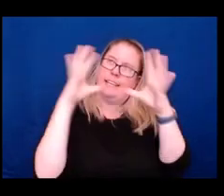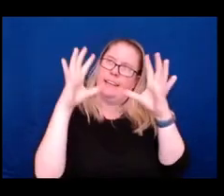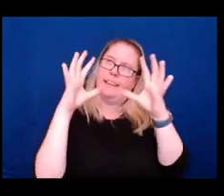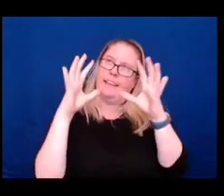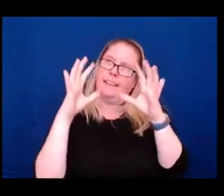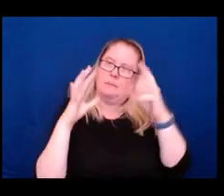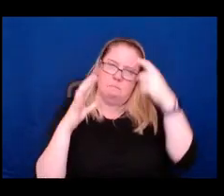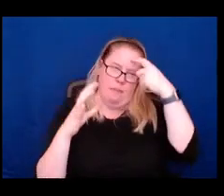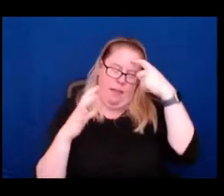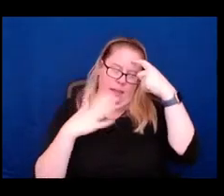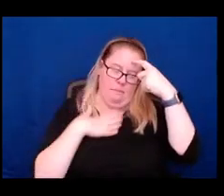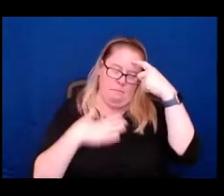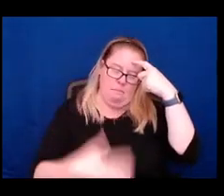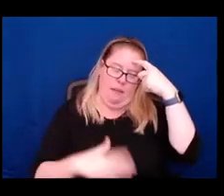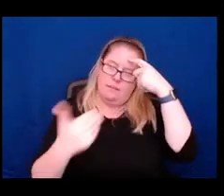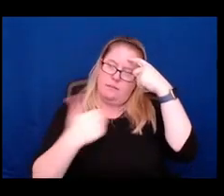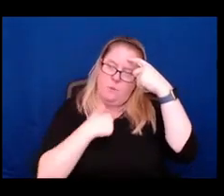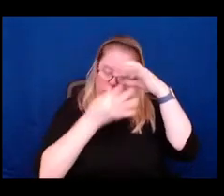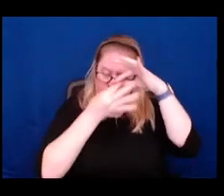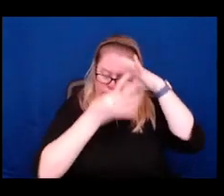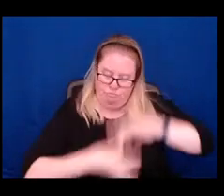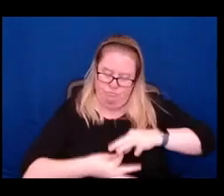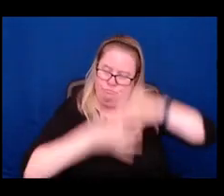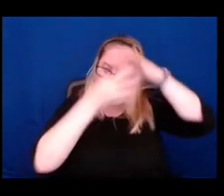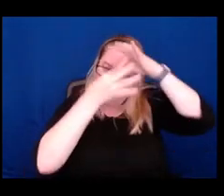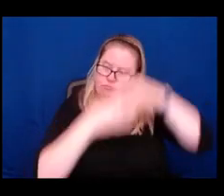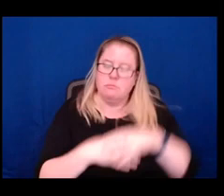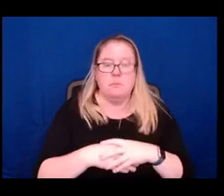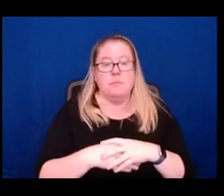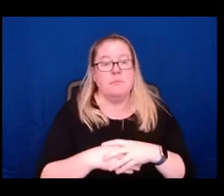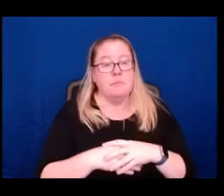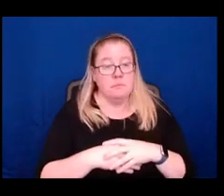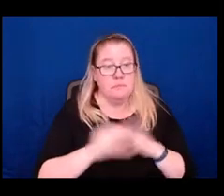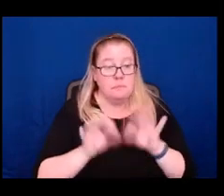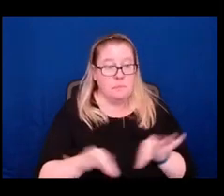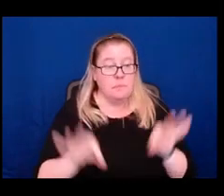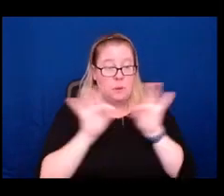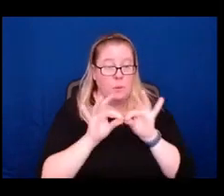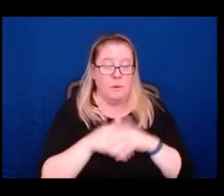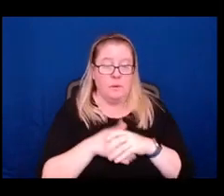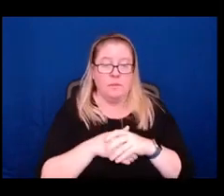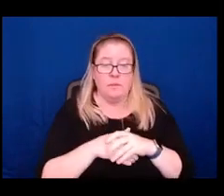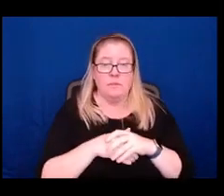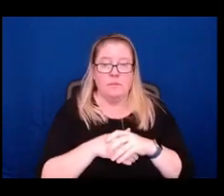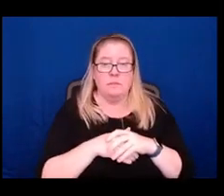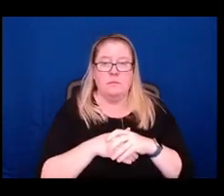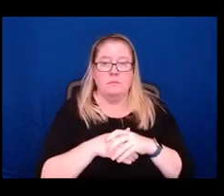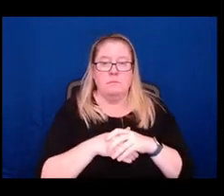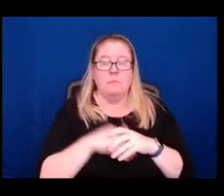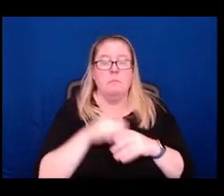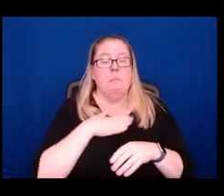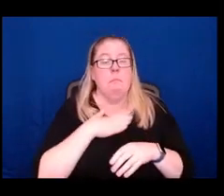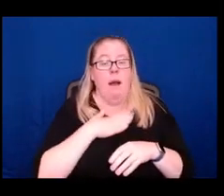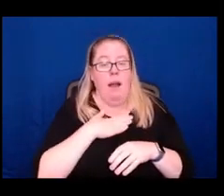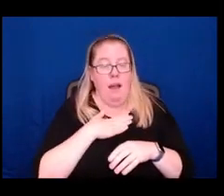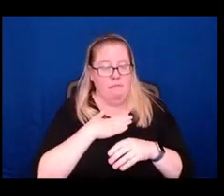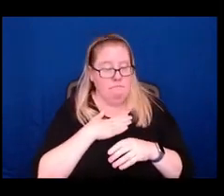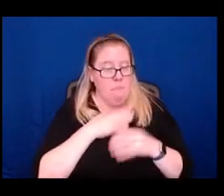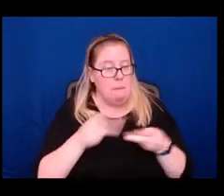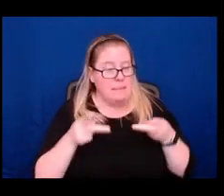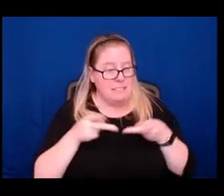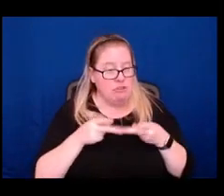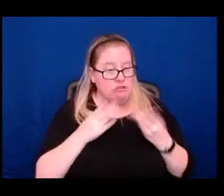the mind, body, and soul? So this is really important. You know, my position is that we are